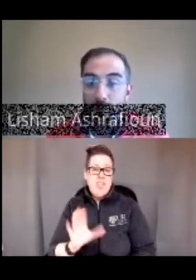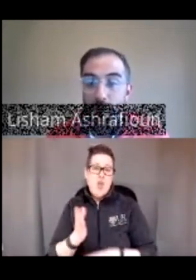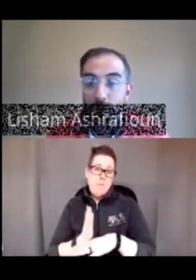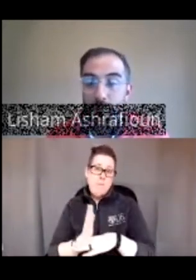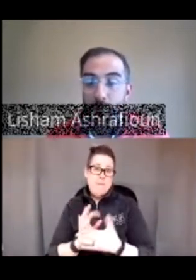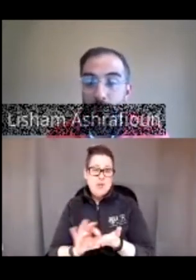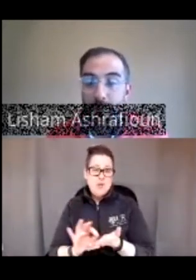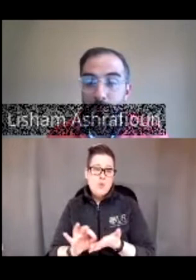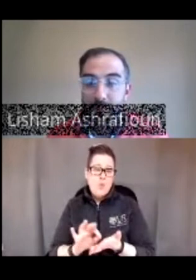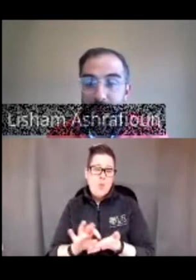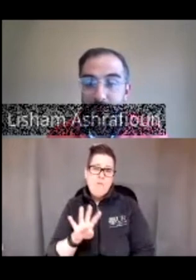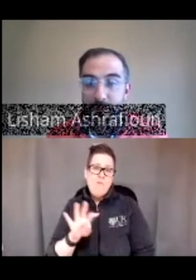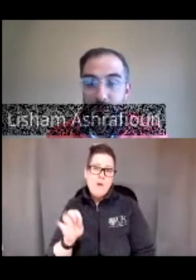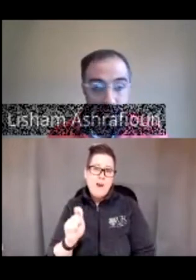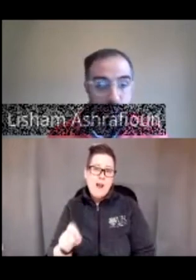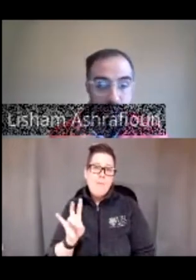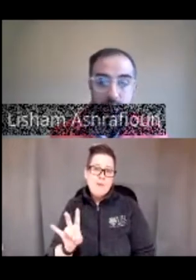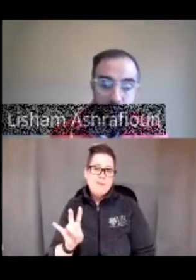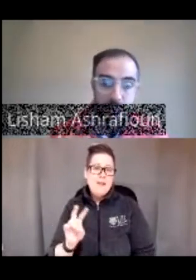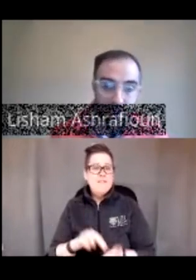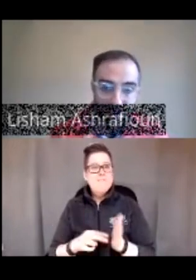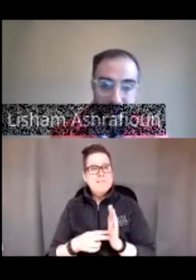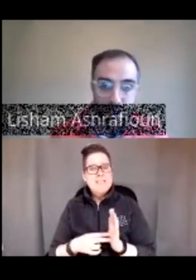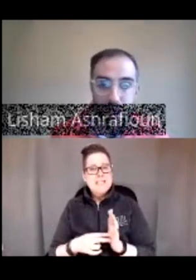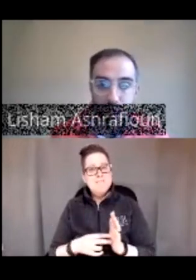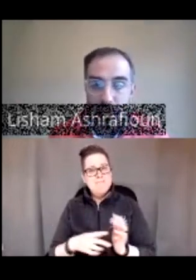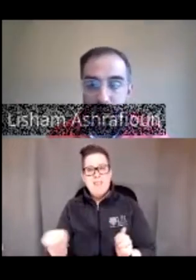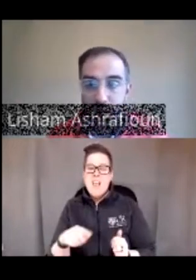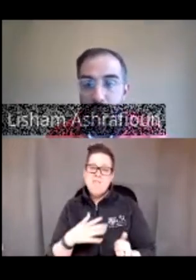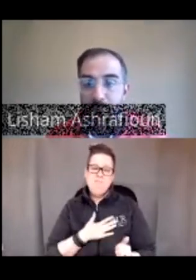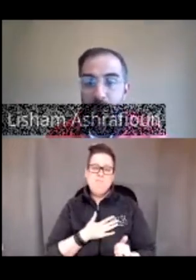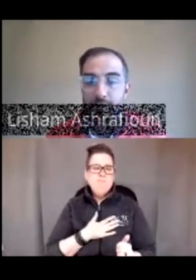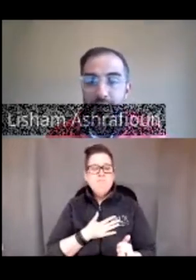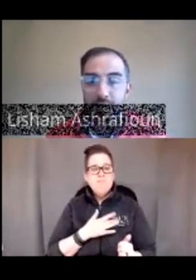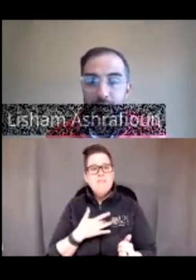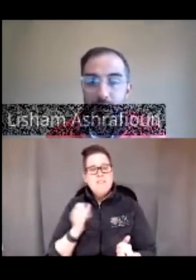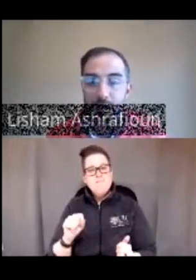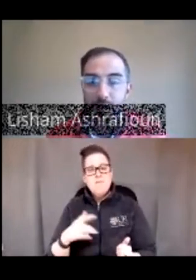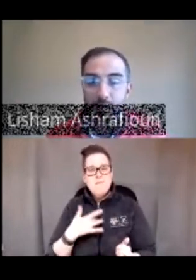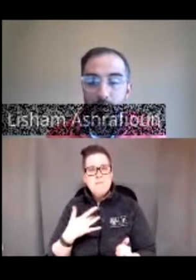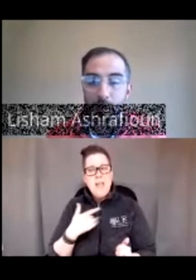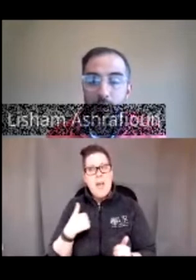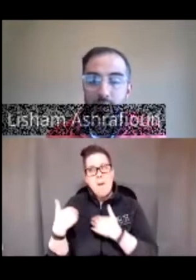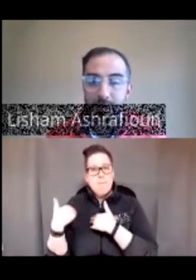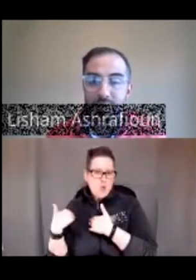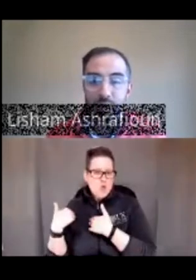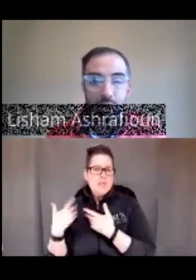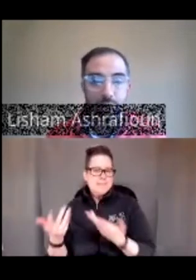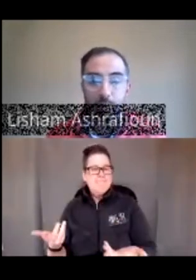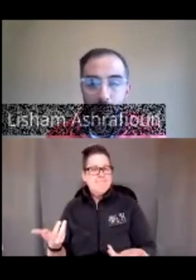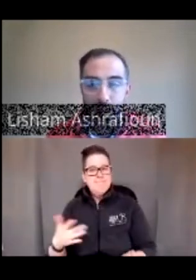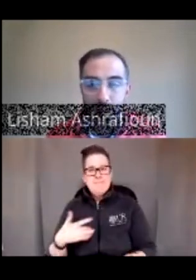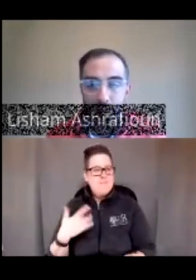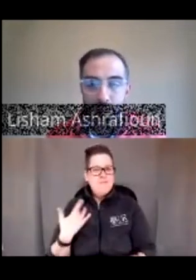of 49.7. So there's some substantial endorsement of feeling of our participants feeling like